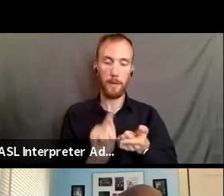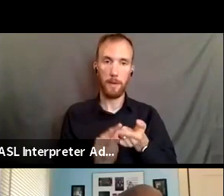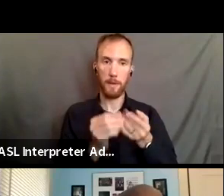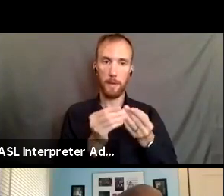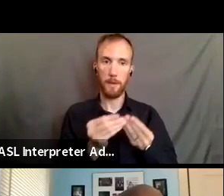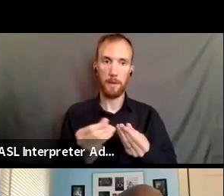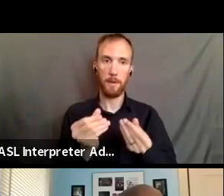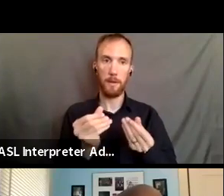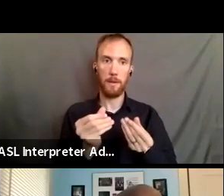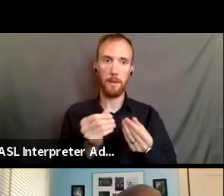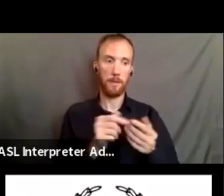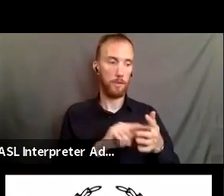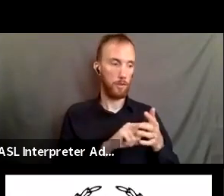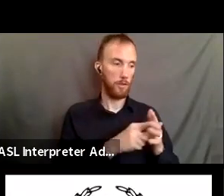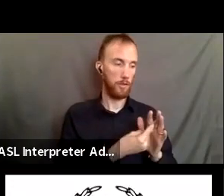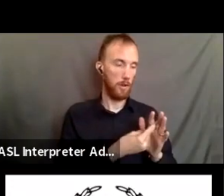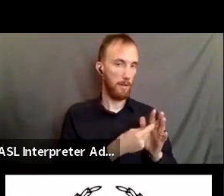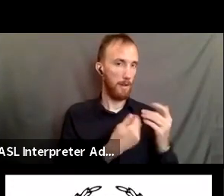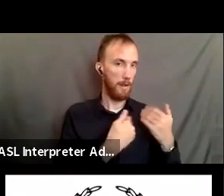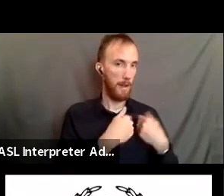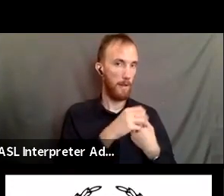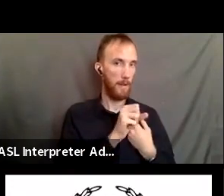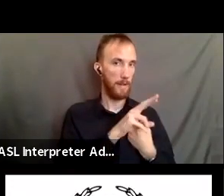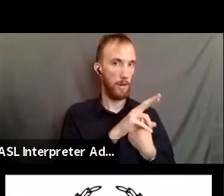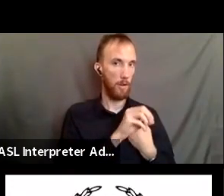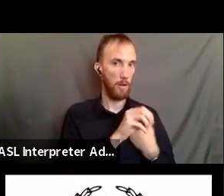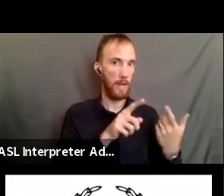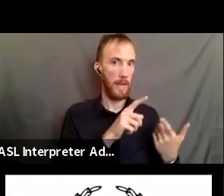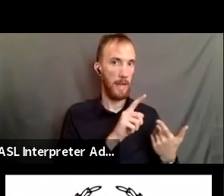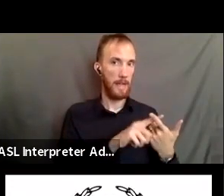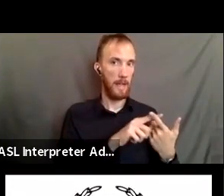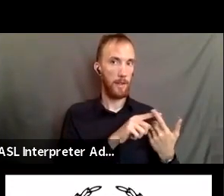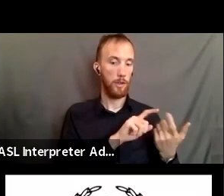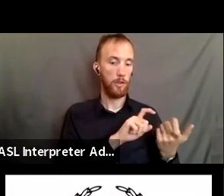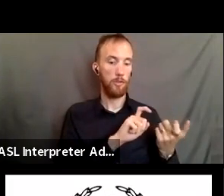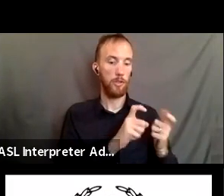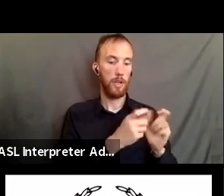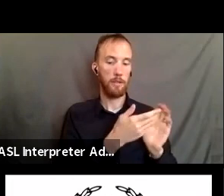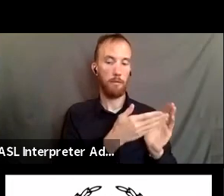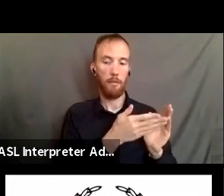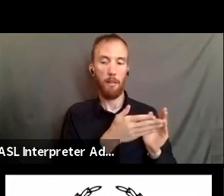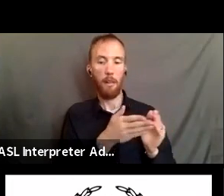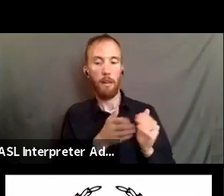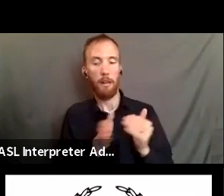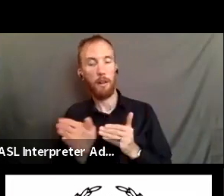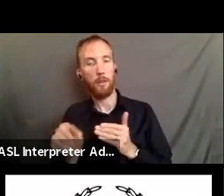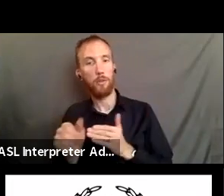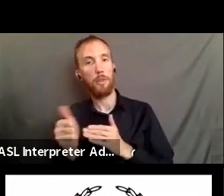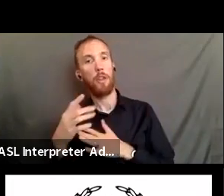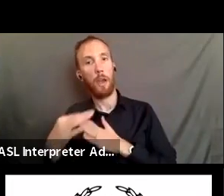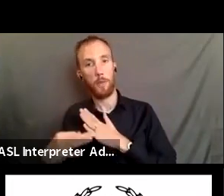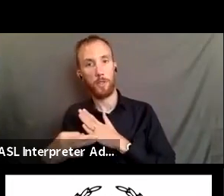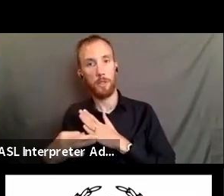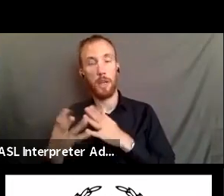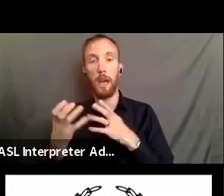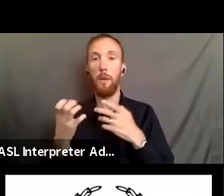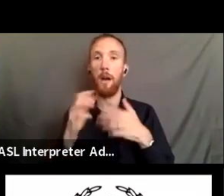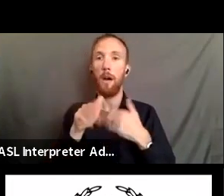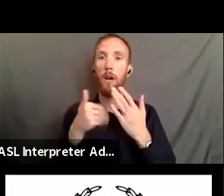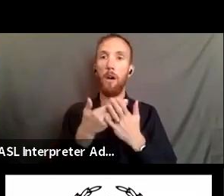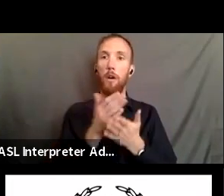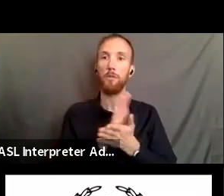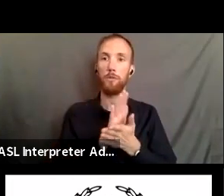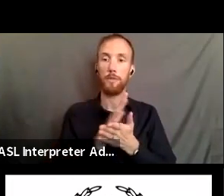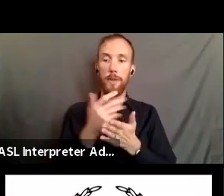different option but i want every one of those schools to have that option and so the plan that the district provides has